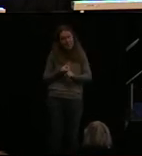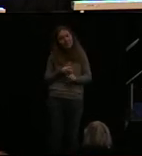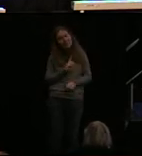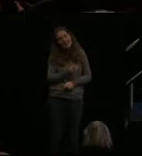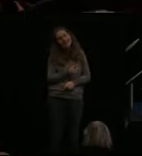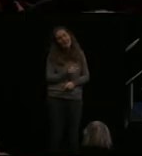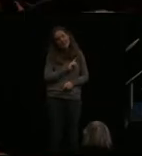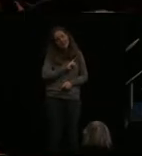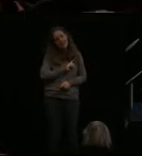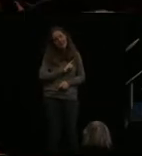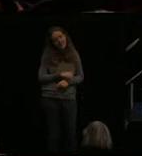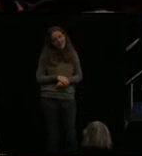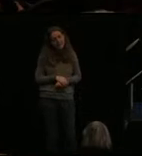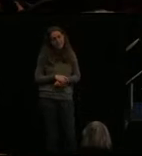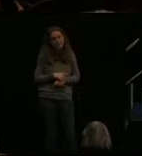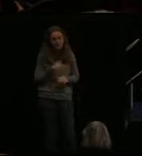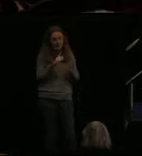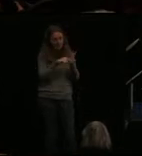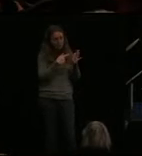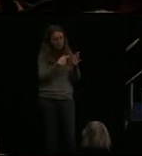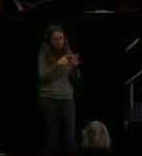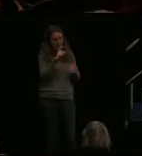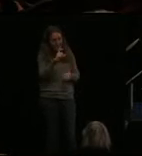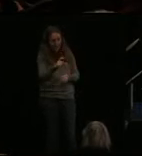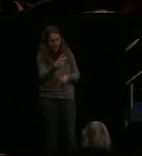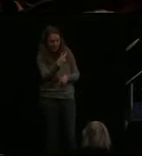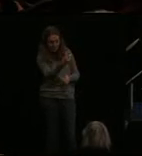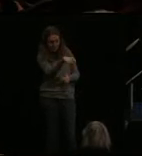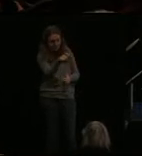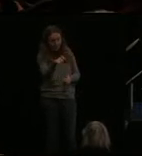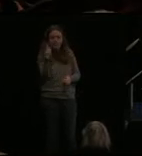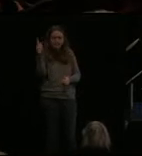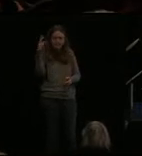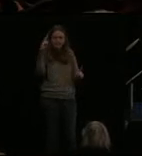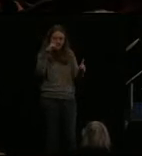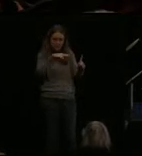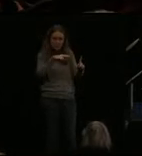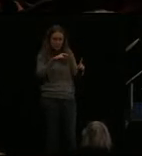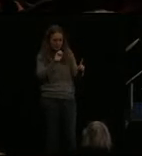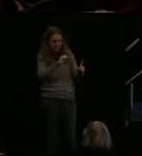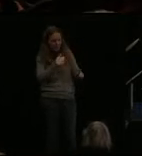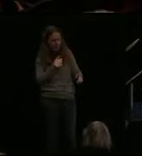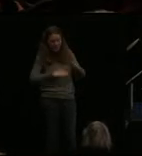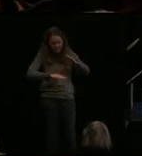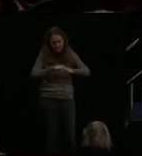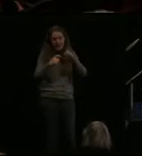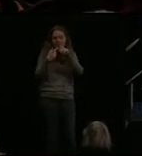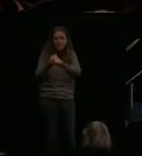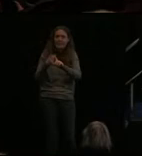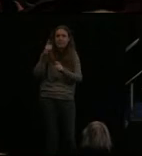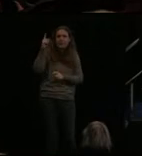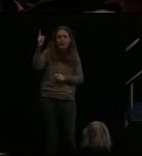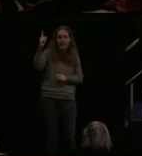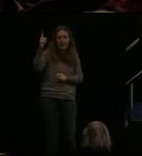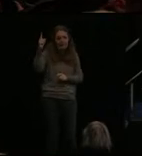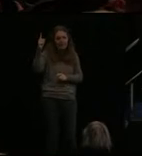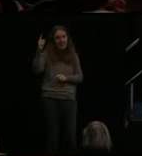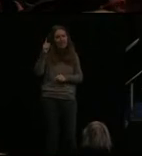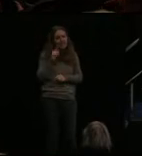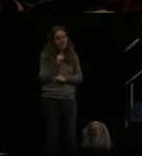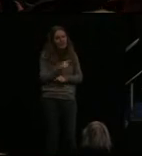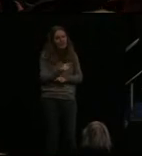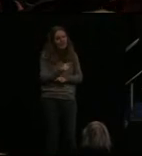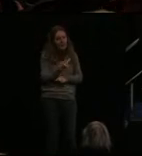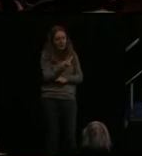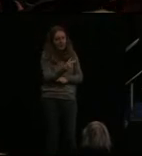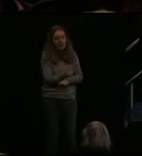to the Lord. He saw in Joshua and Caleb, two whose hearts were fully committed to him, and it was them that